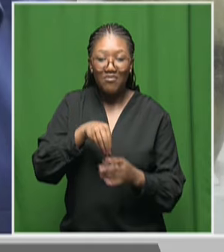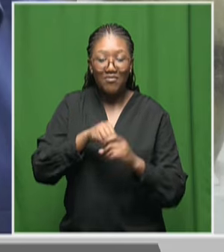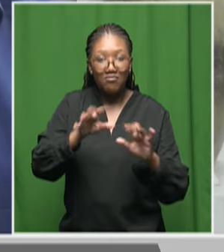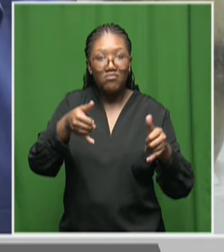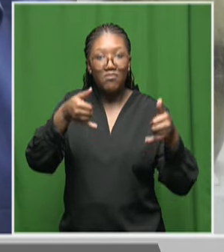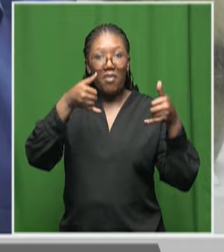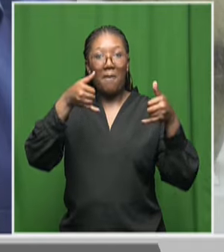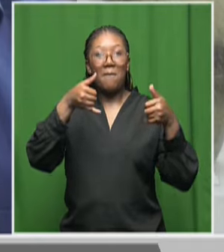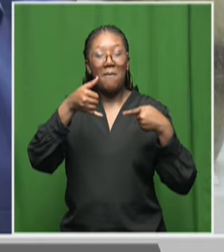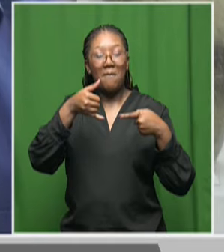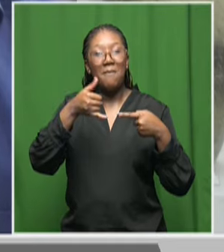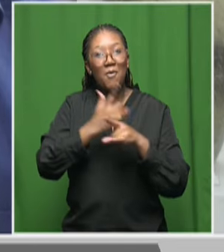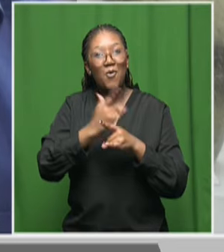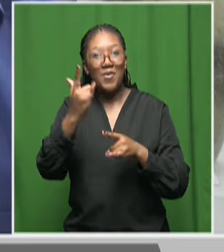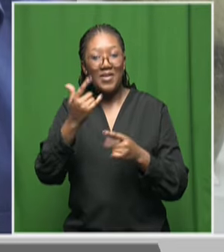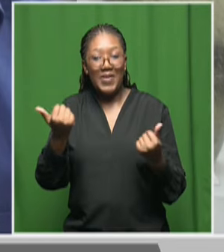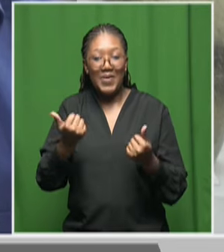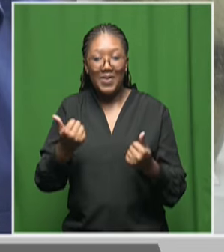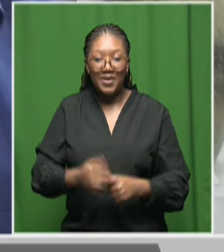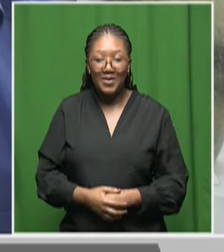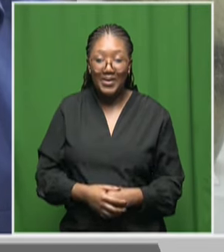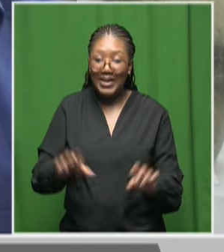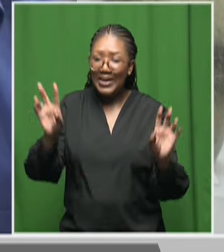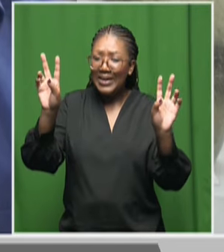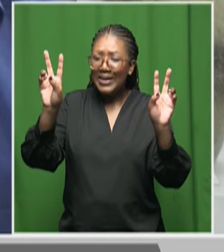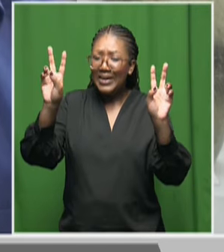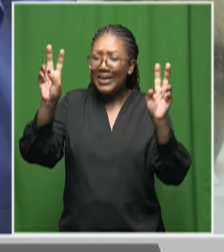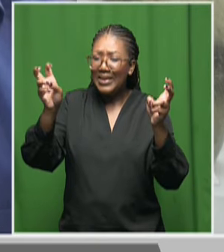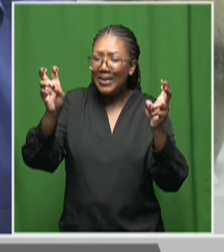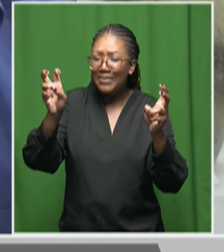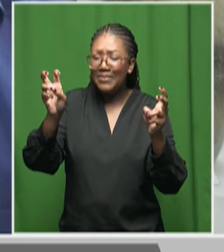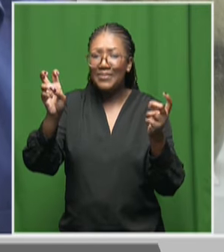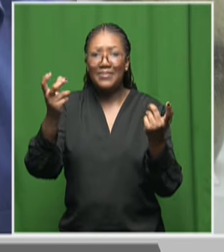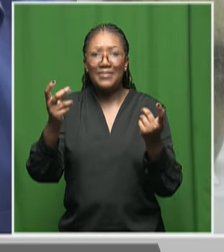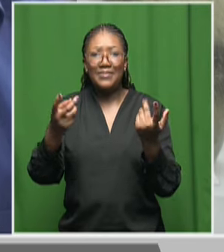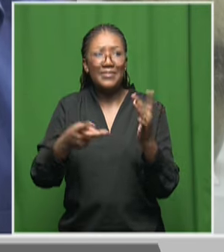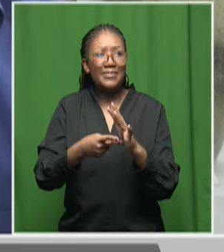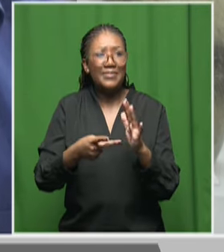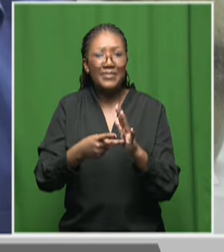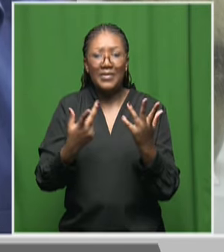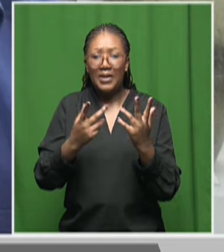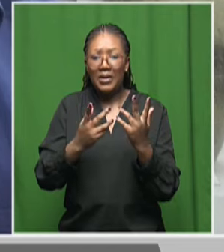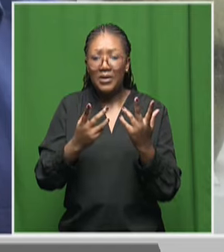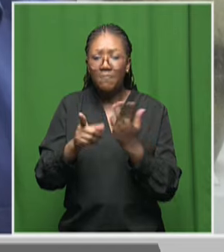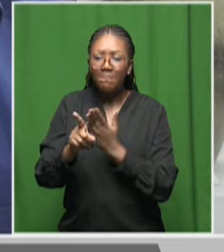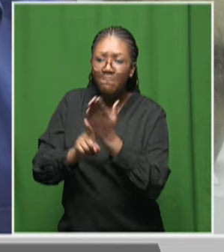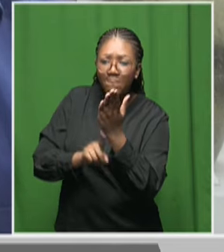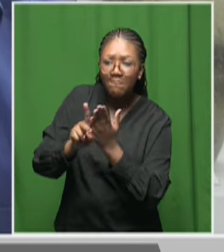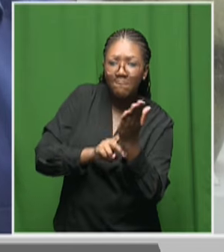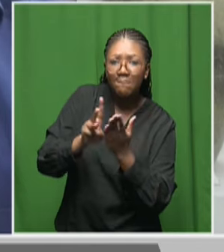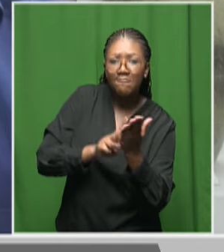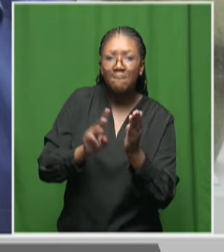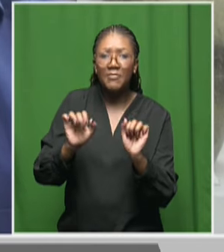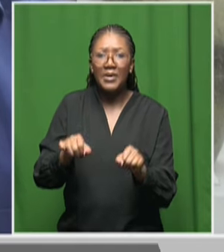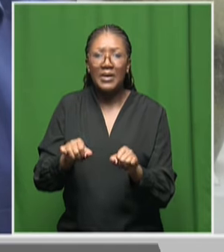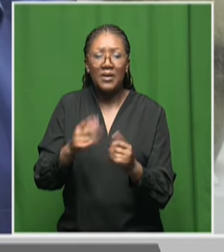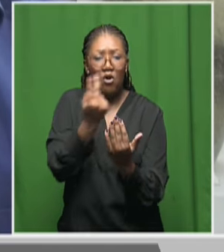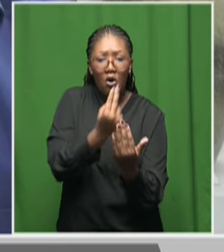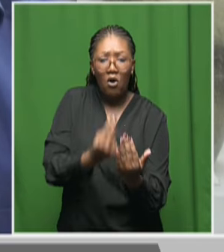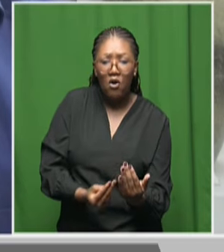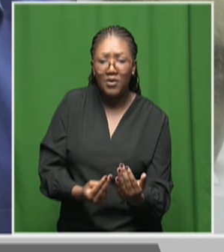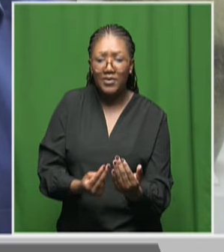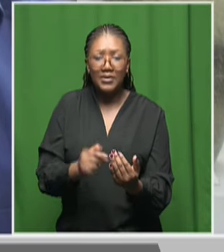year. But when it comes to themes, when it comes to, specific mediums that artists should be exploring, is it anything goes at